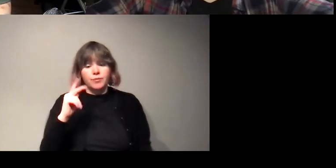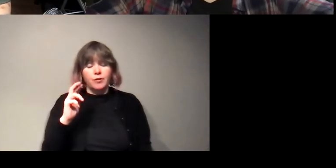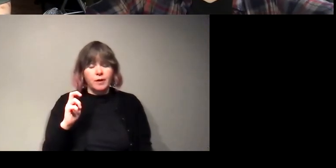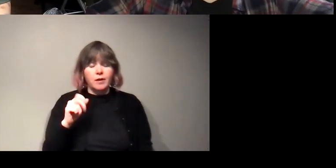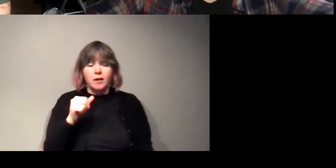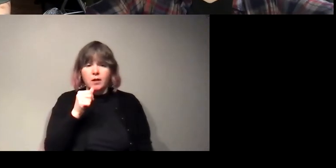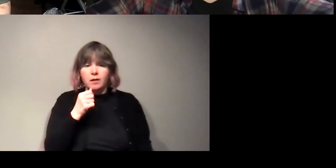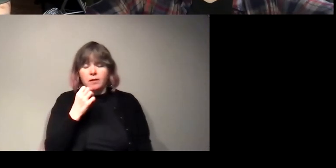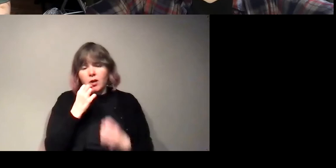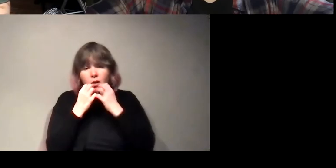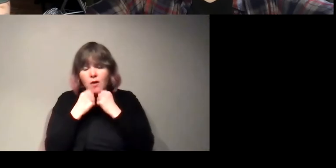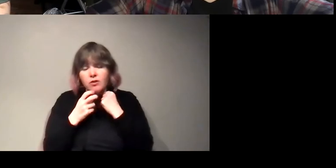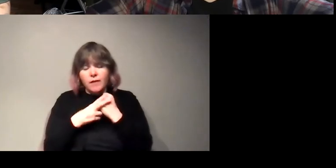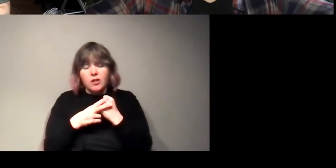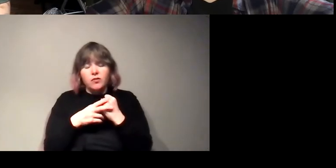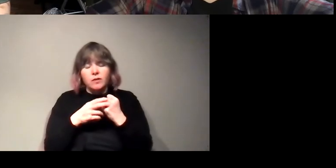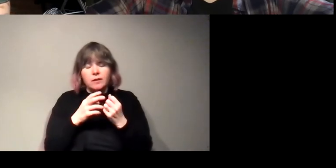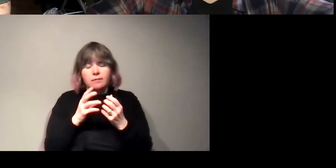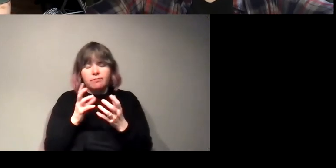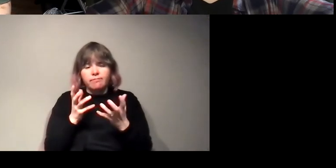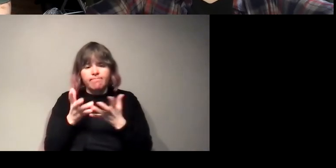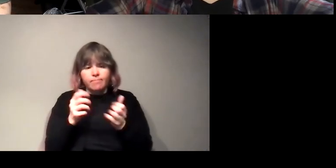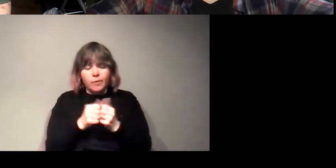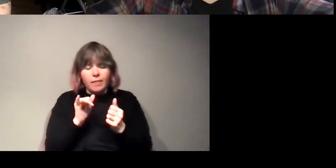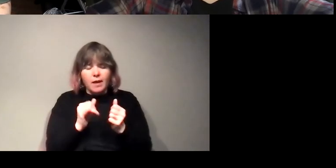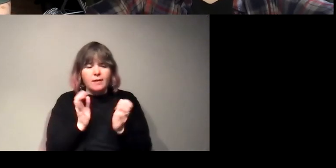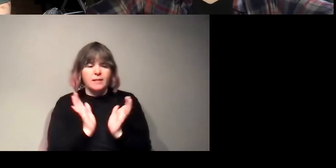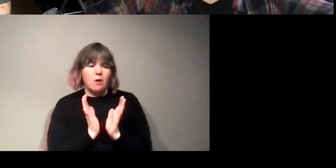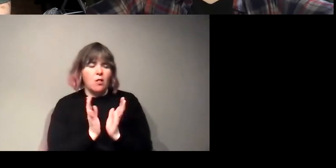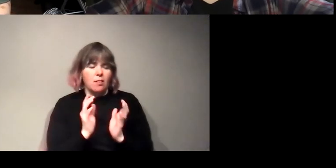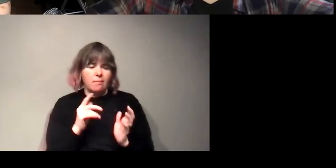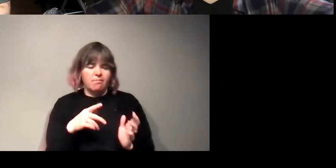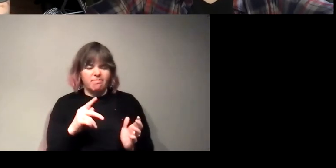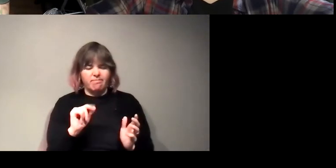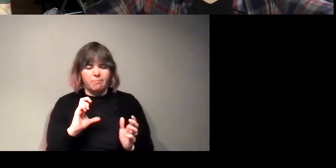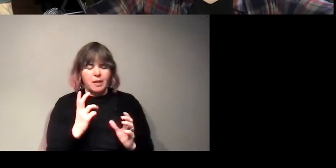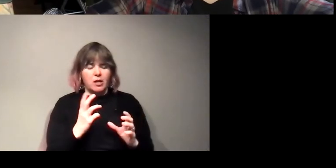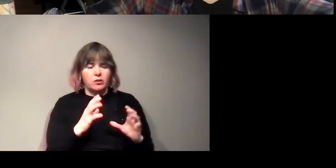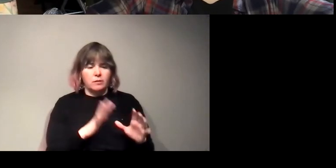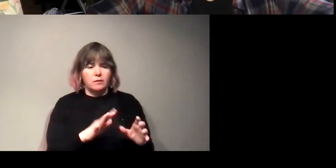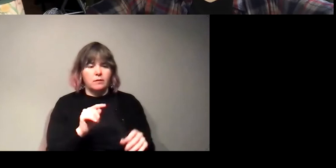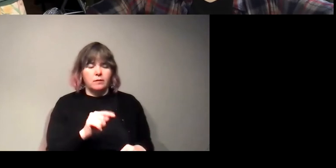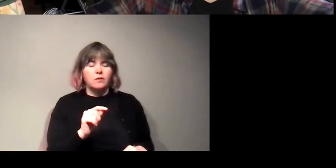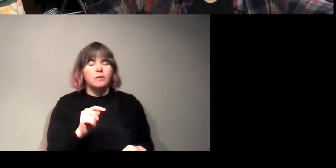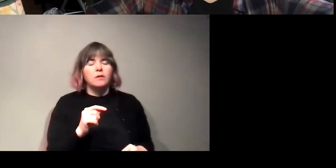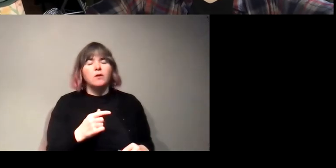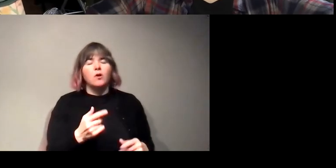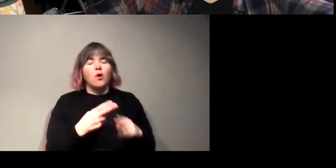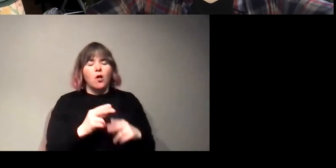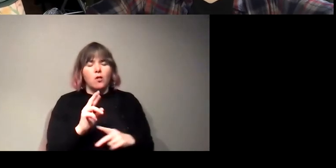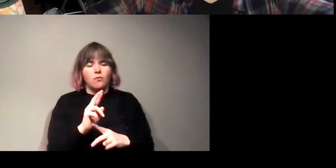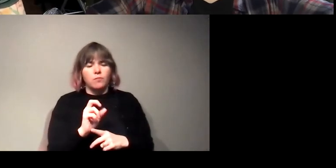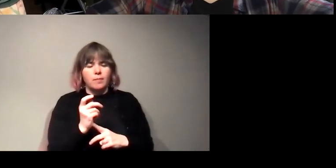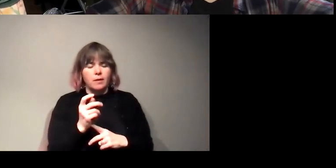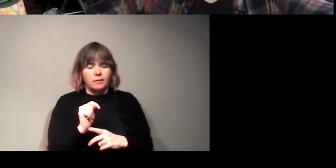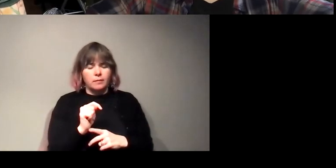this issue of tiny patches. Mm-hmm. So what we call remnant prairies, which are prairies that were never